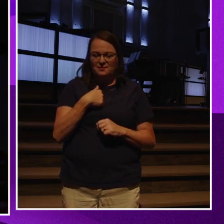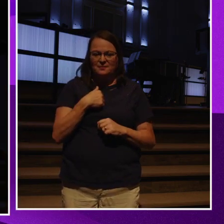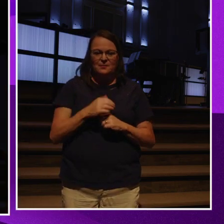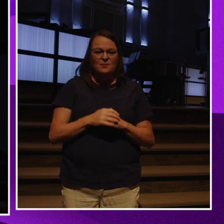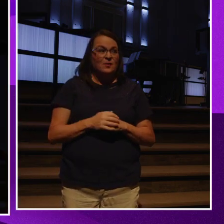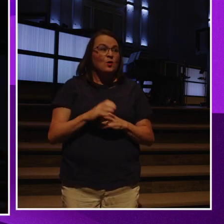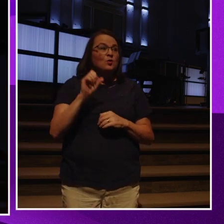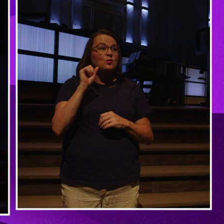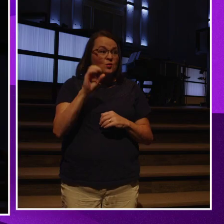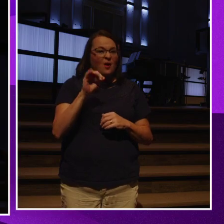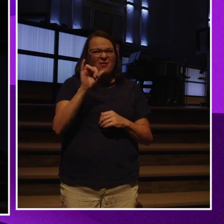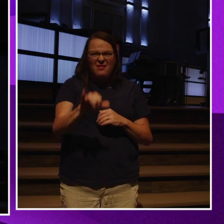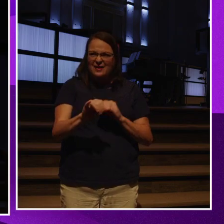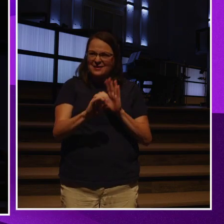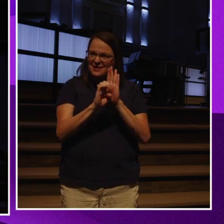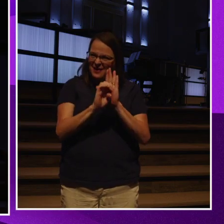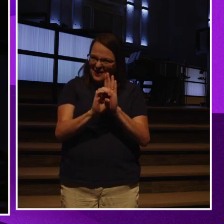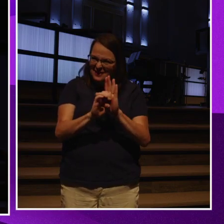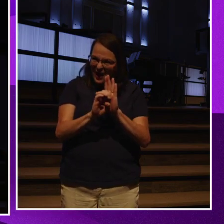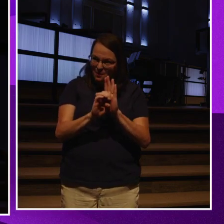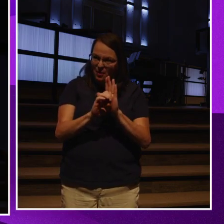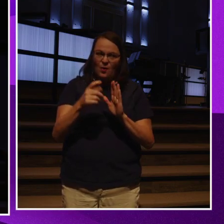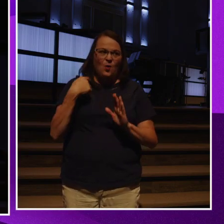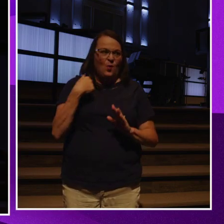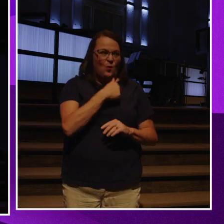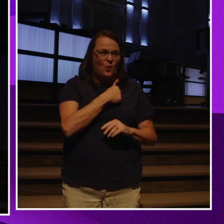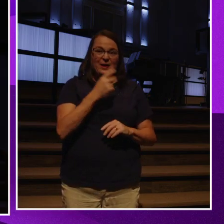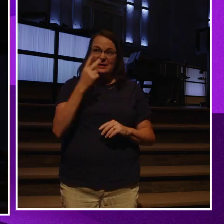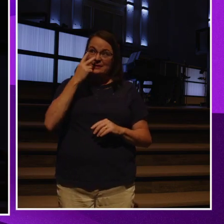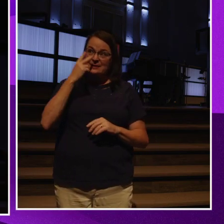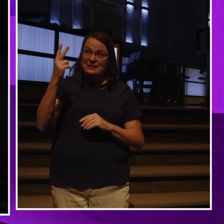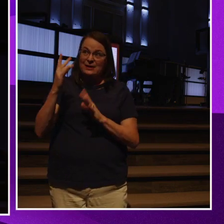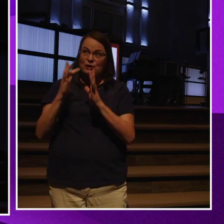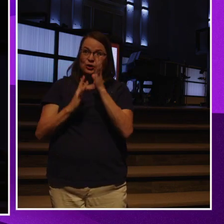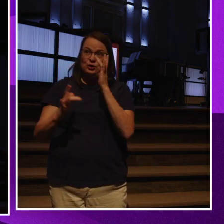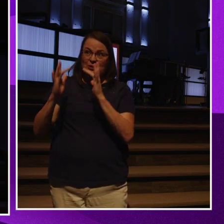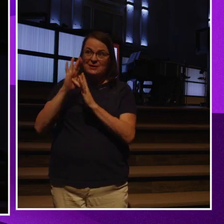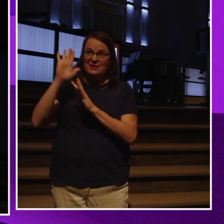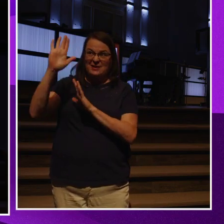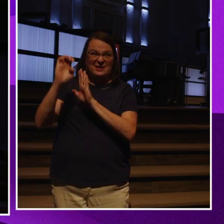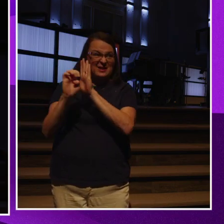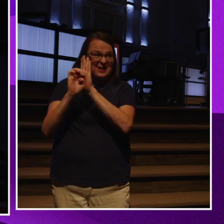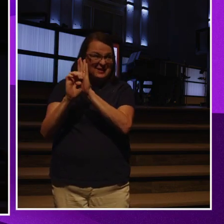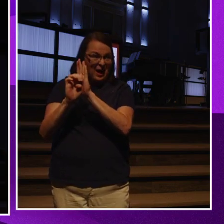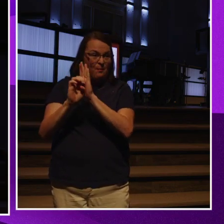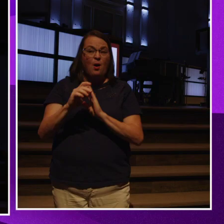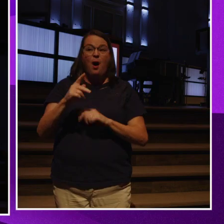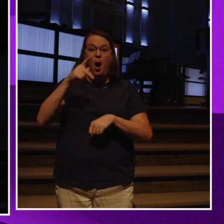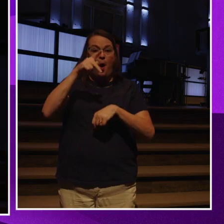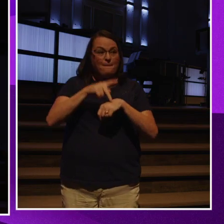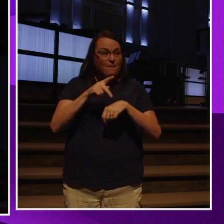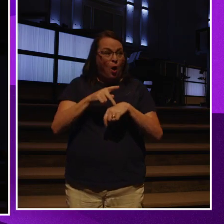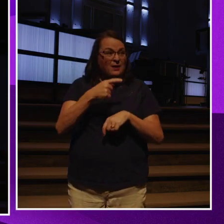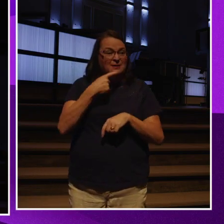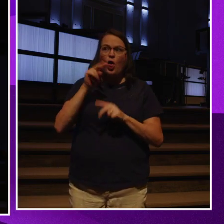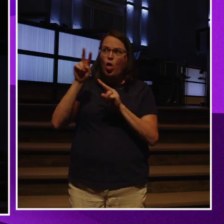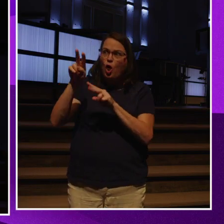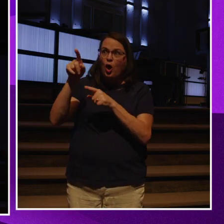So there's the example. We see Jesus. And Paul says, because of what Jesus